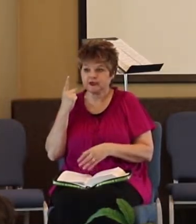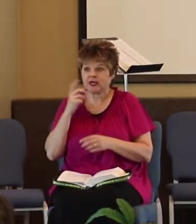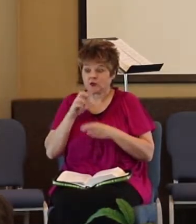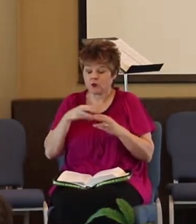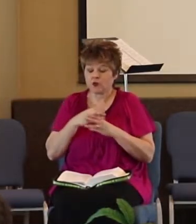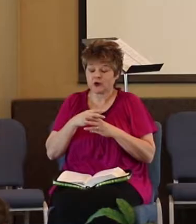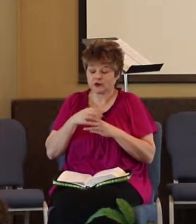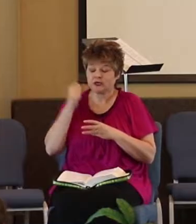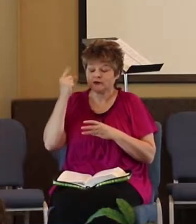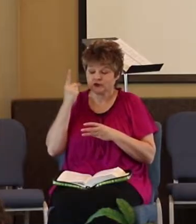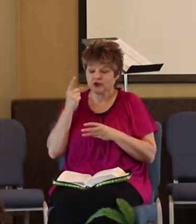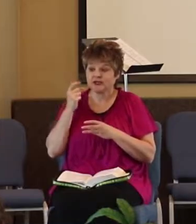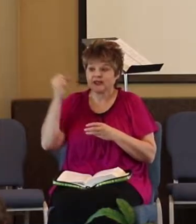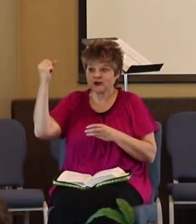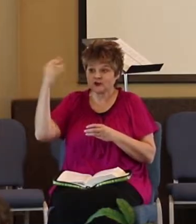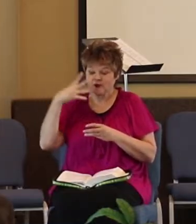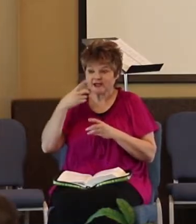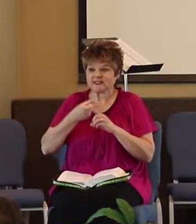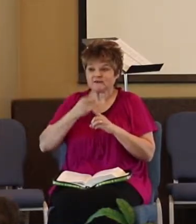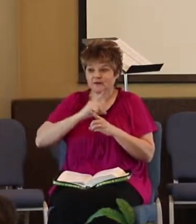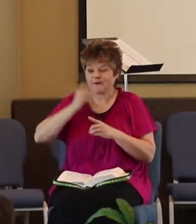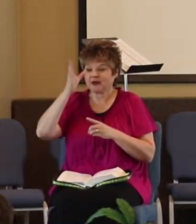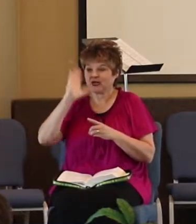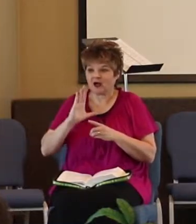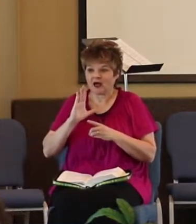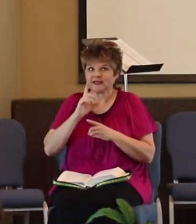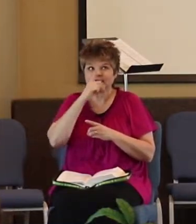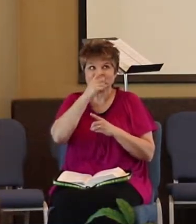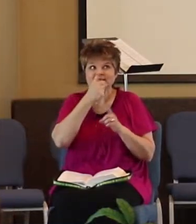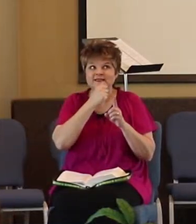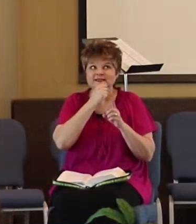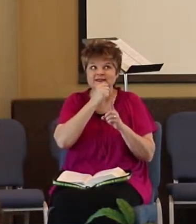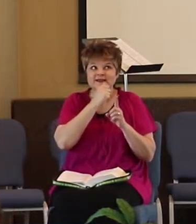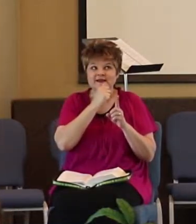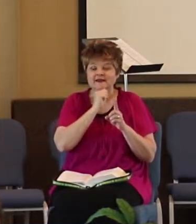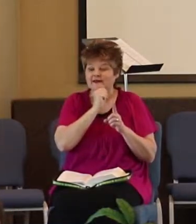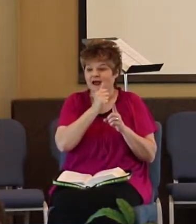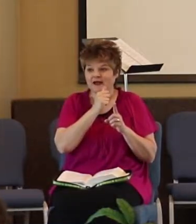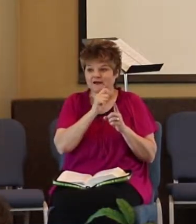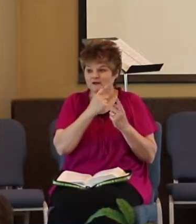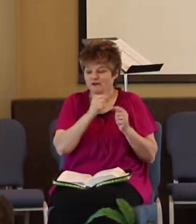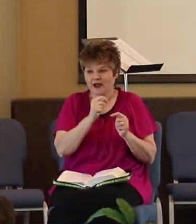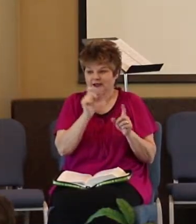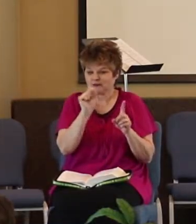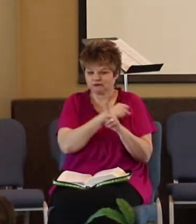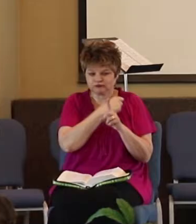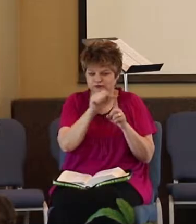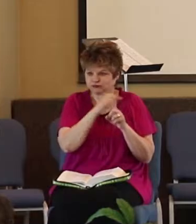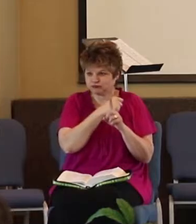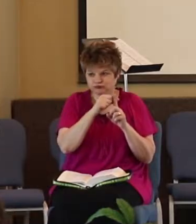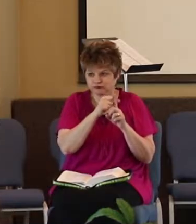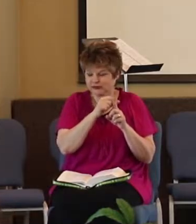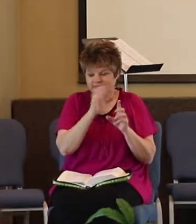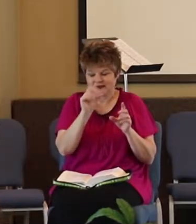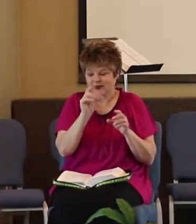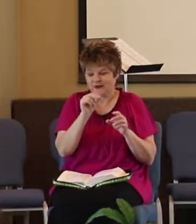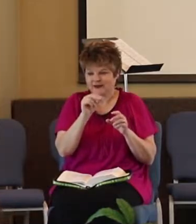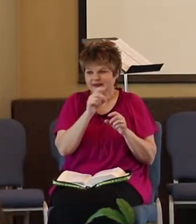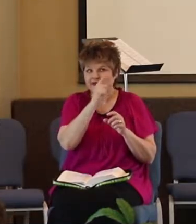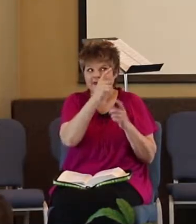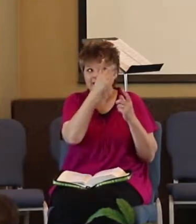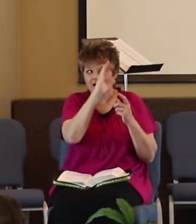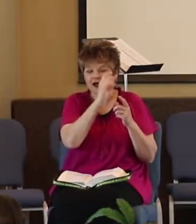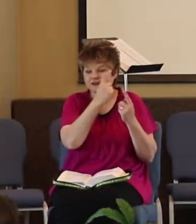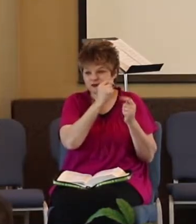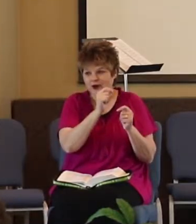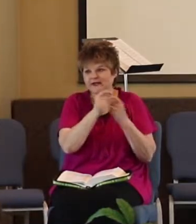that grace is from God and that he's not trying to beat us up. He's trying to love us. And that's what he does. We